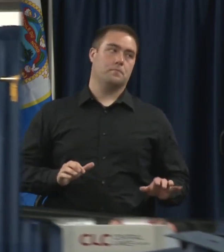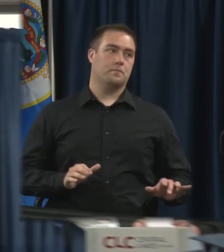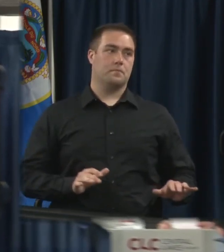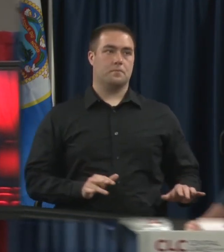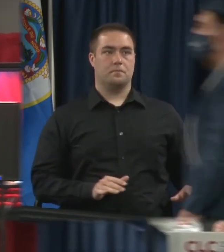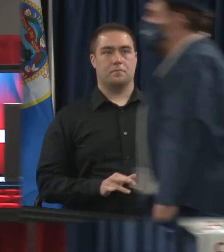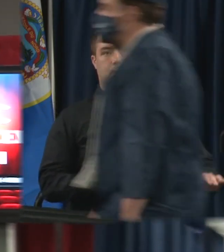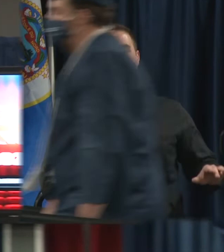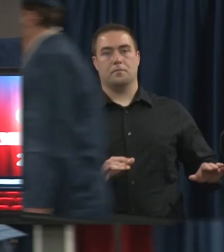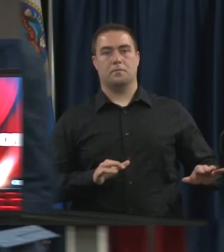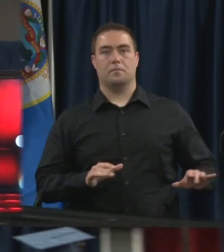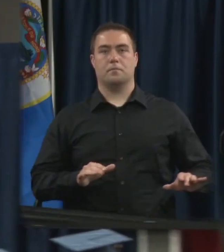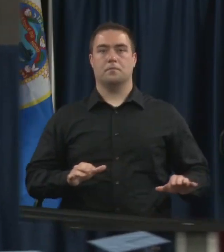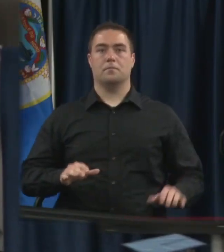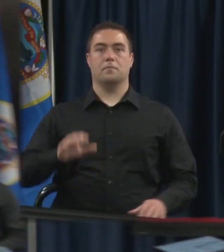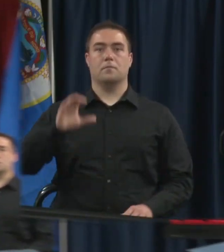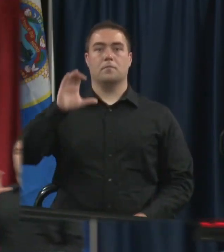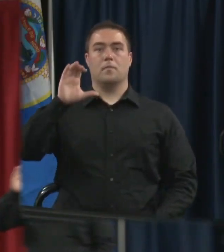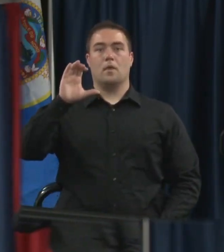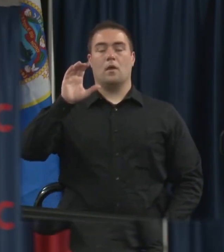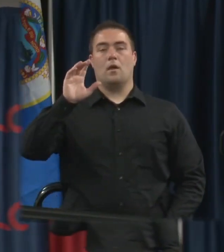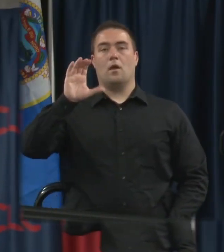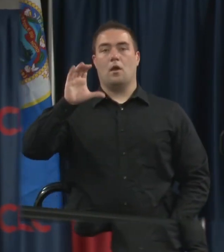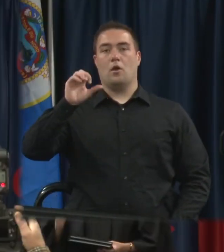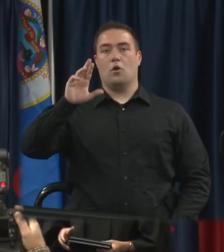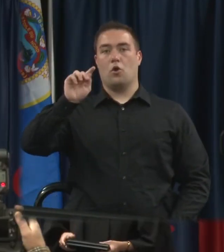Carter Lee Schmitz.